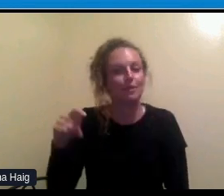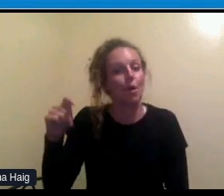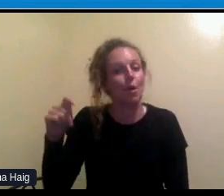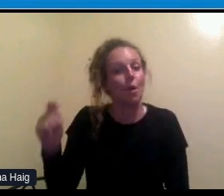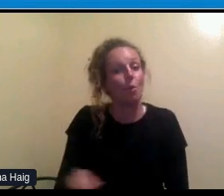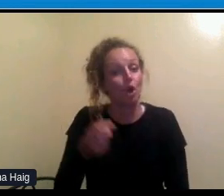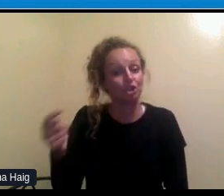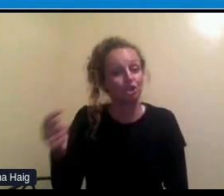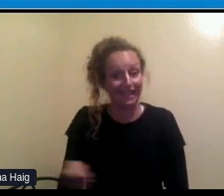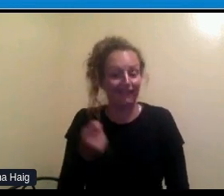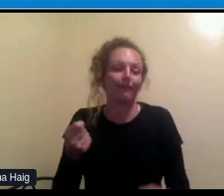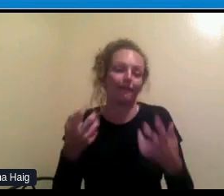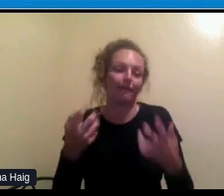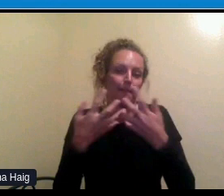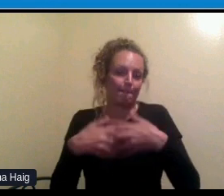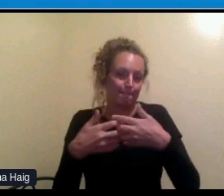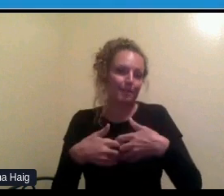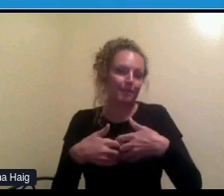for them.